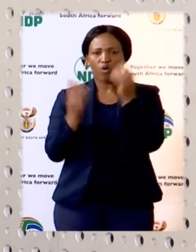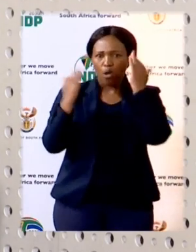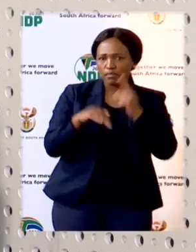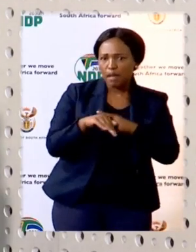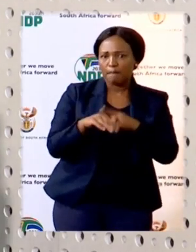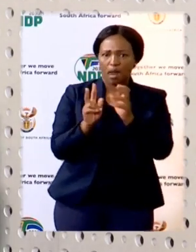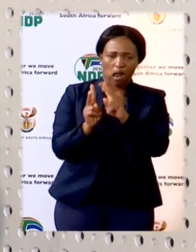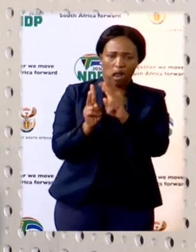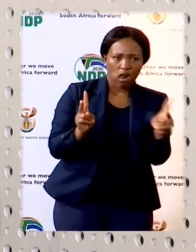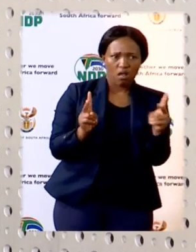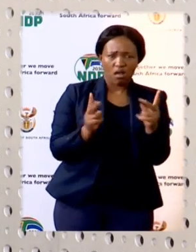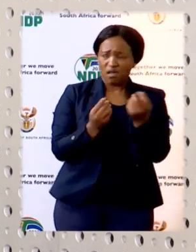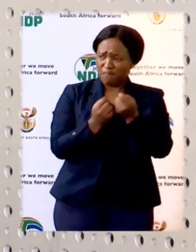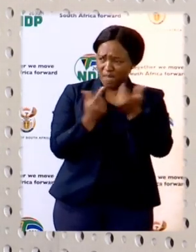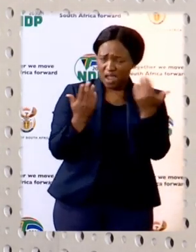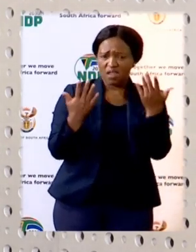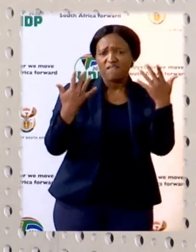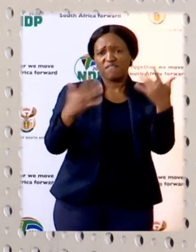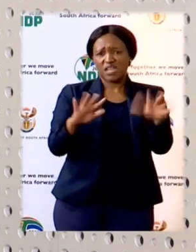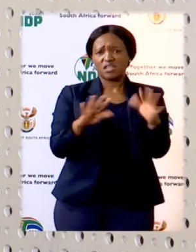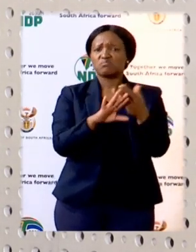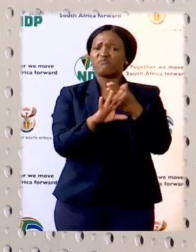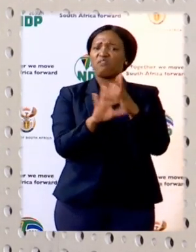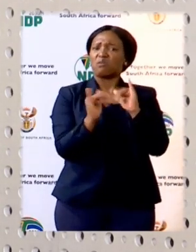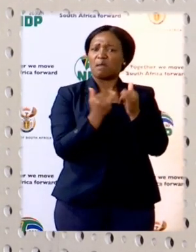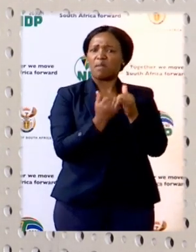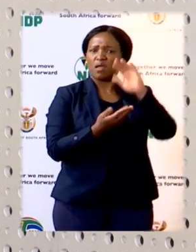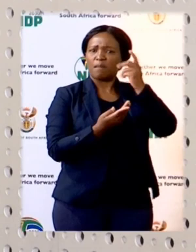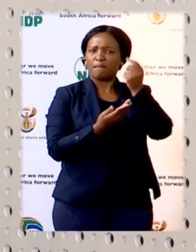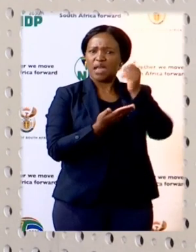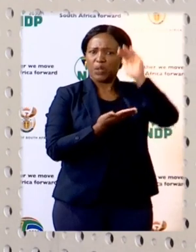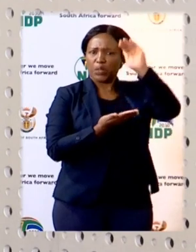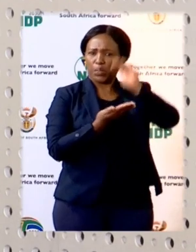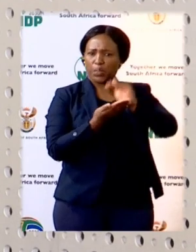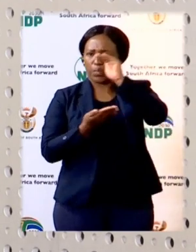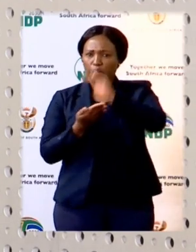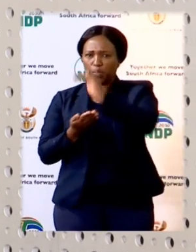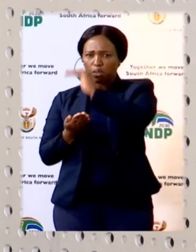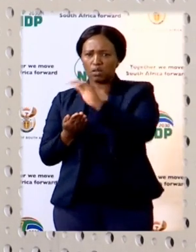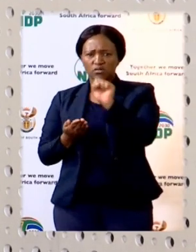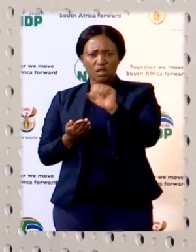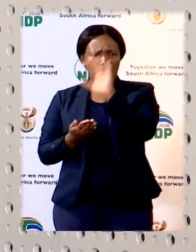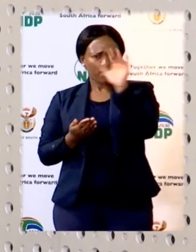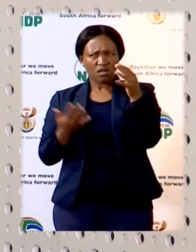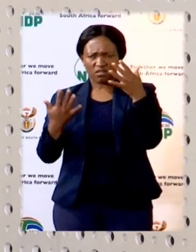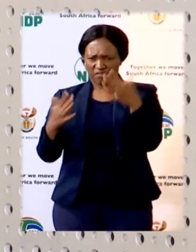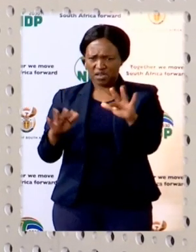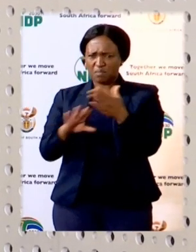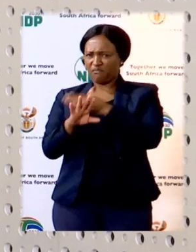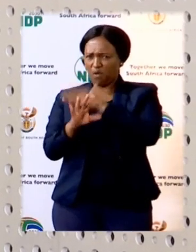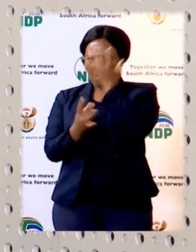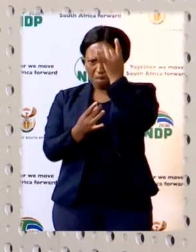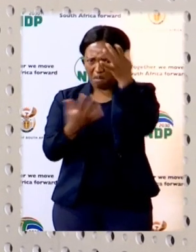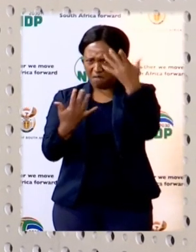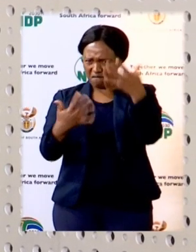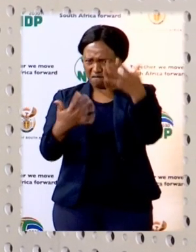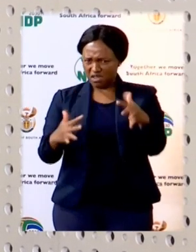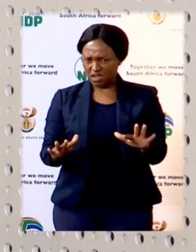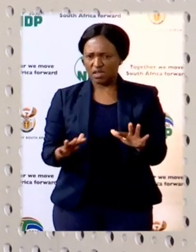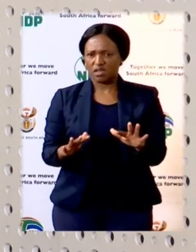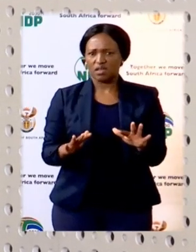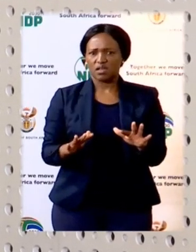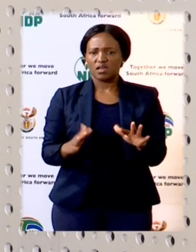There are a number who have reduced their fees, which the South Africans are quite aware of. Somebody